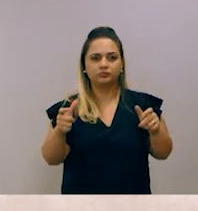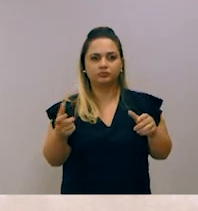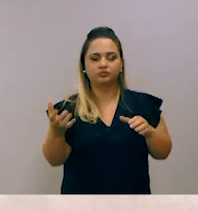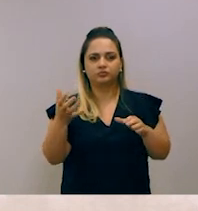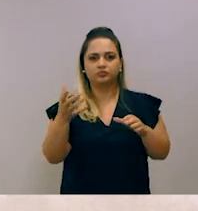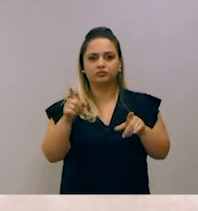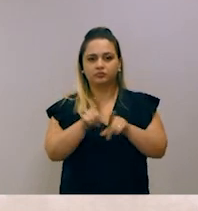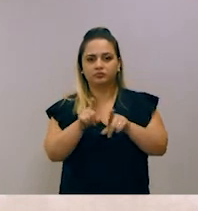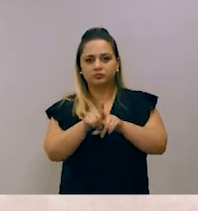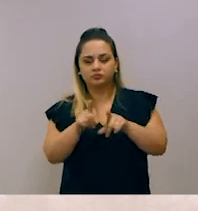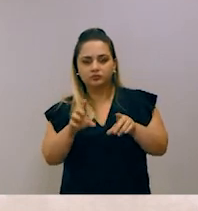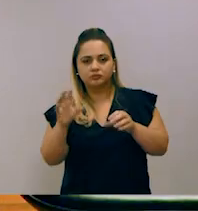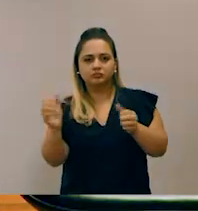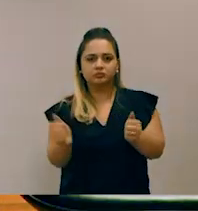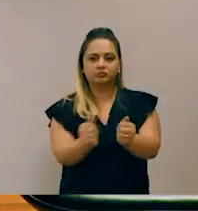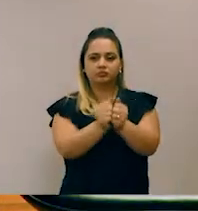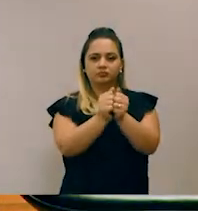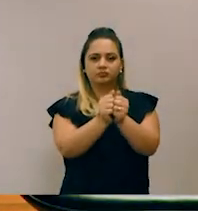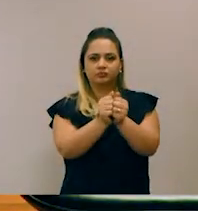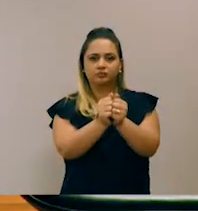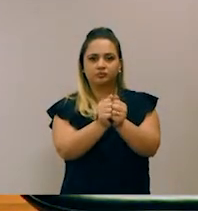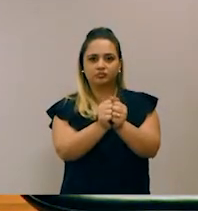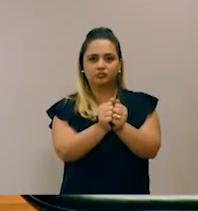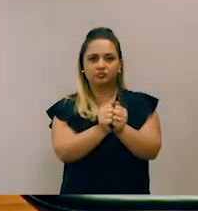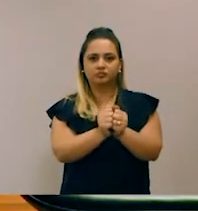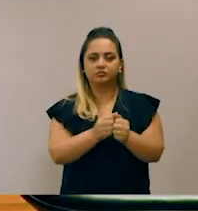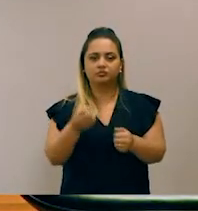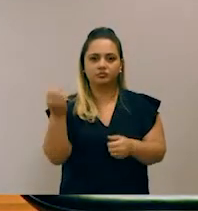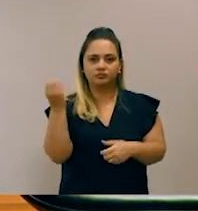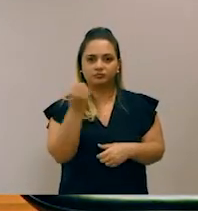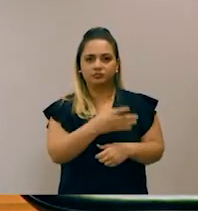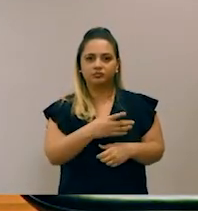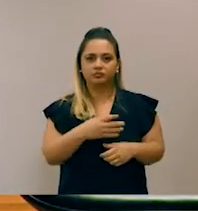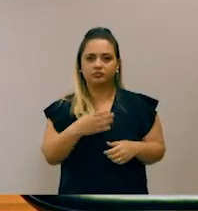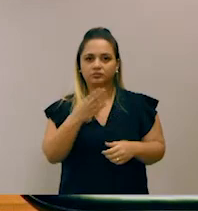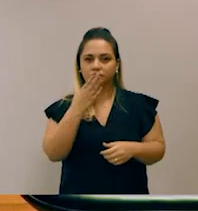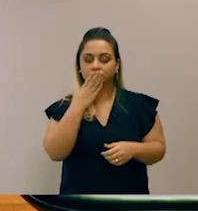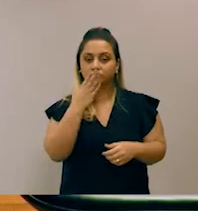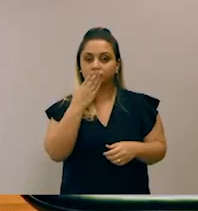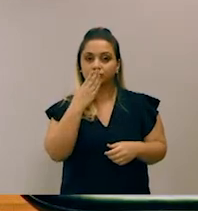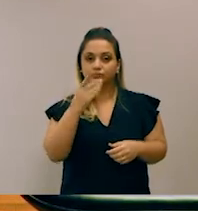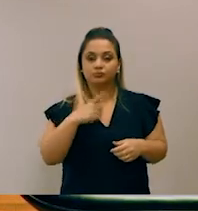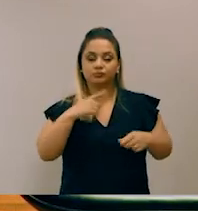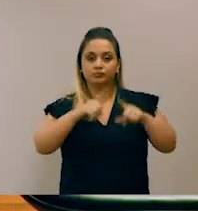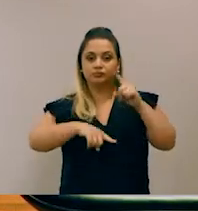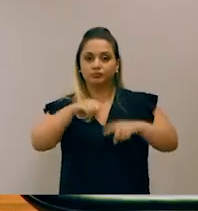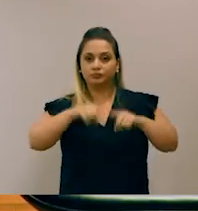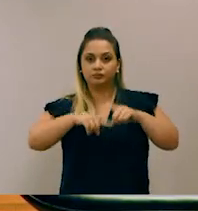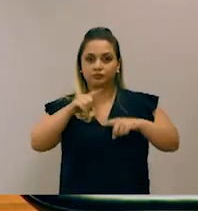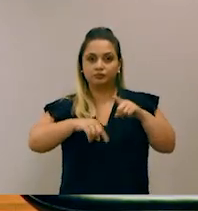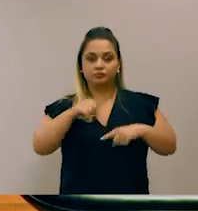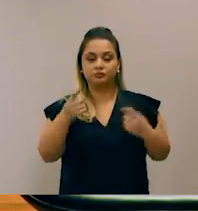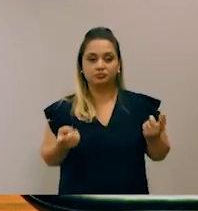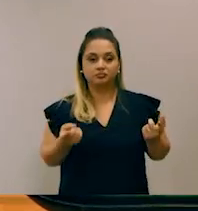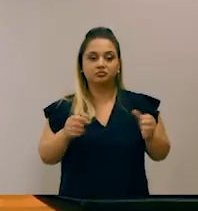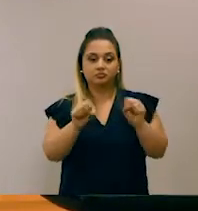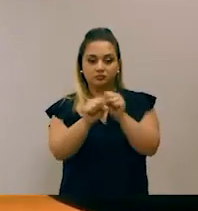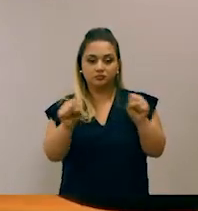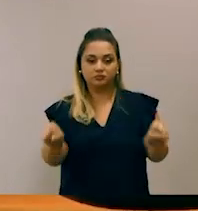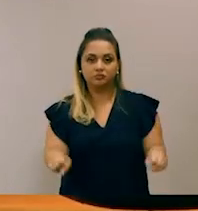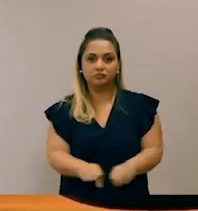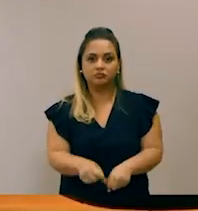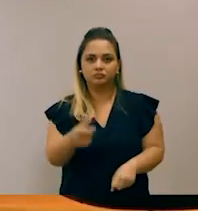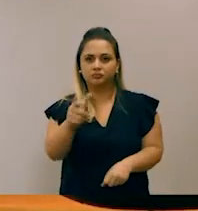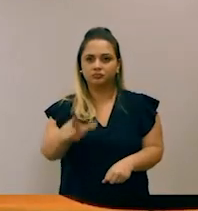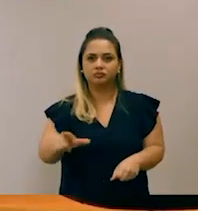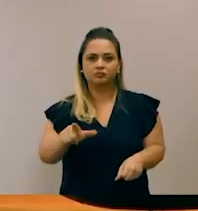and more, we are including, and we're going to continue including, new kinds of material errors in the detection of the